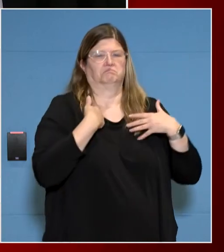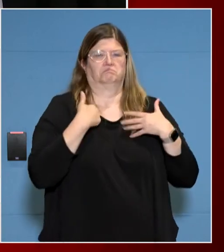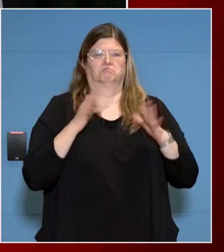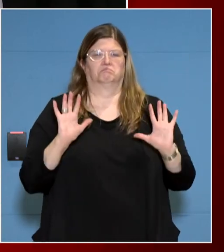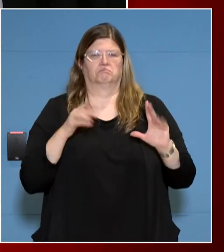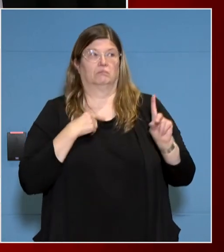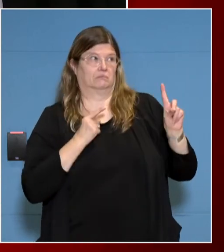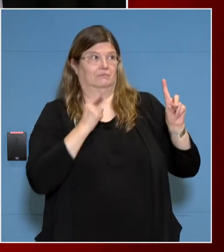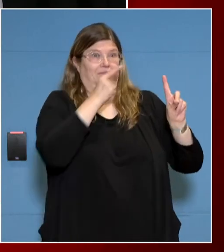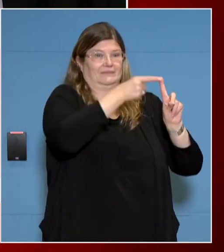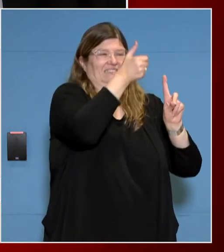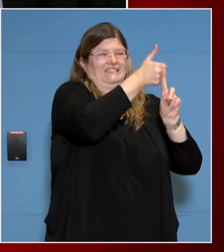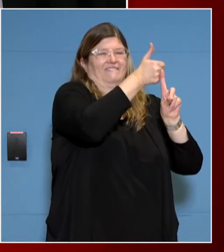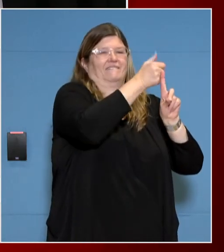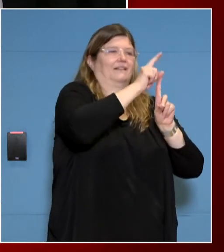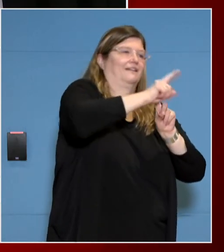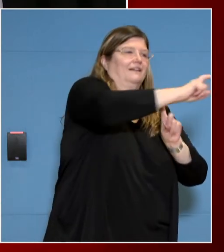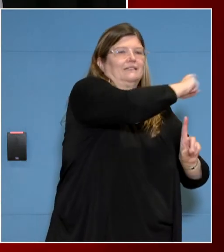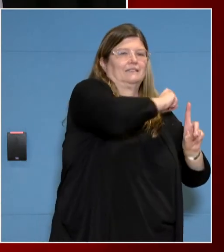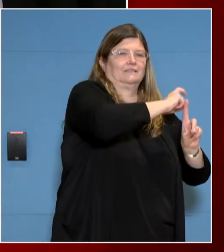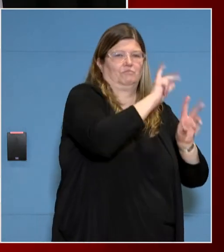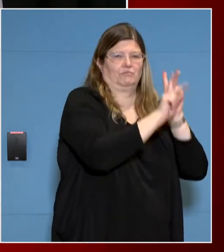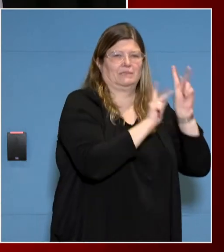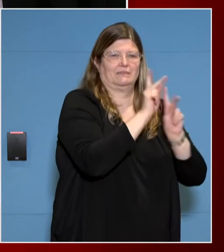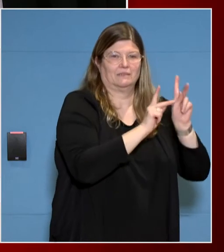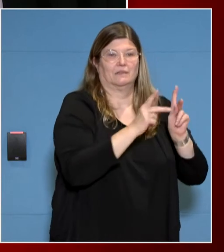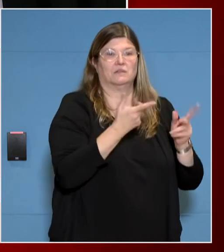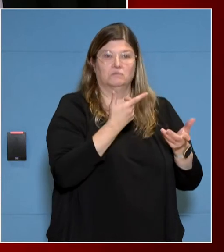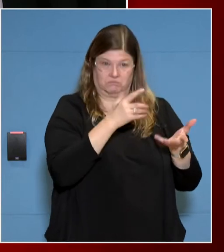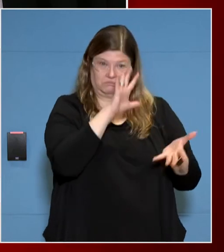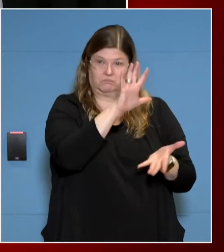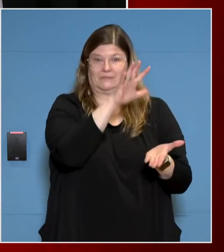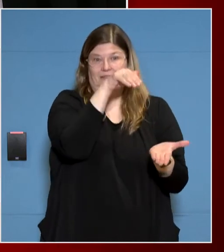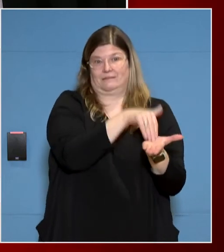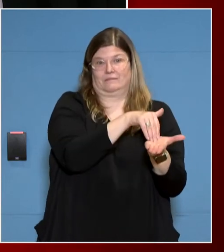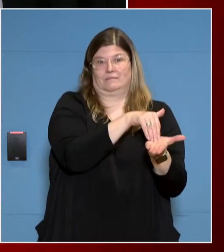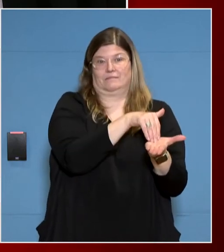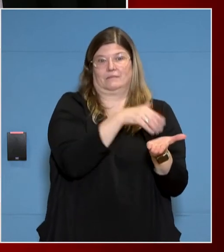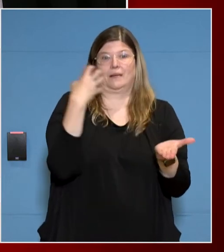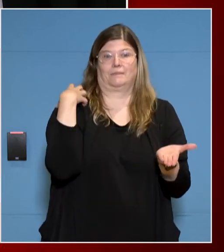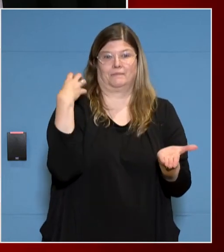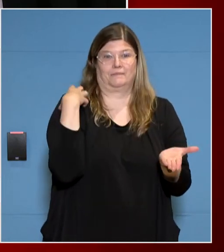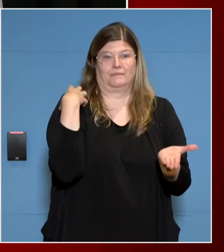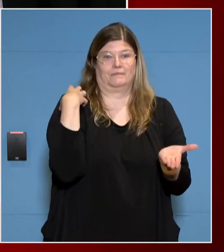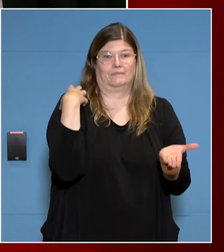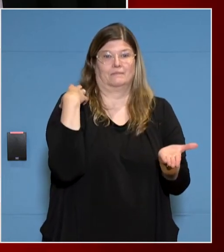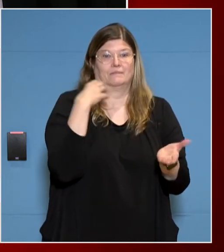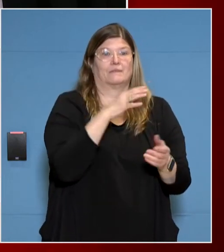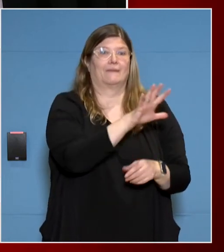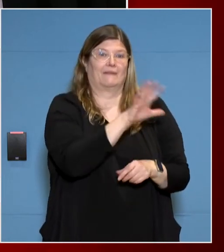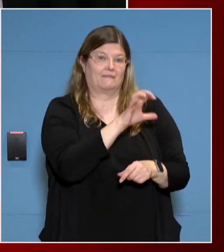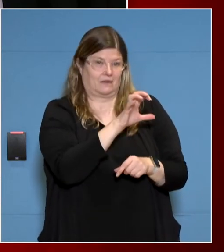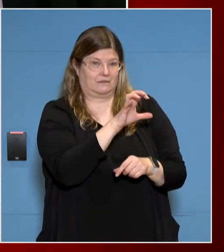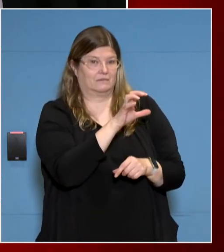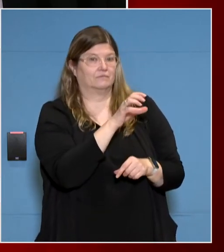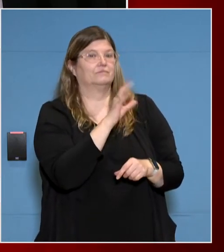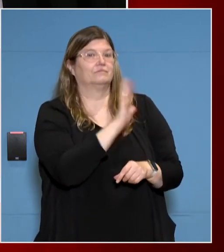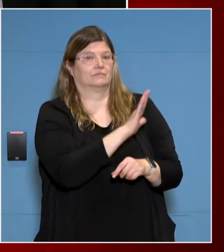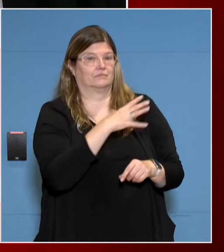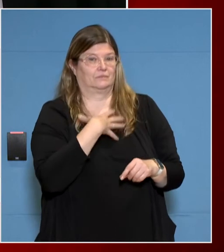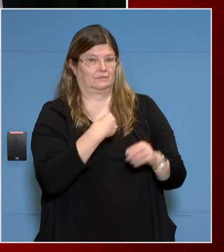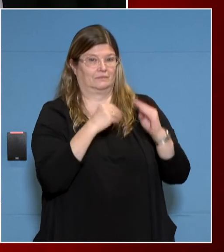seen reports of 5,000 at the Capitol and 500 at the White House. So those requests did not come from